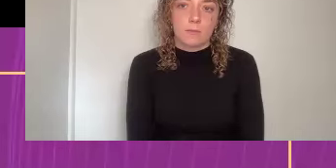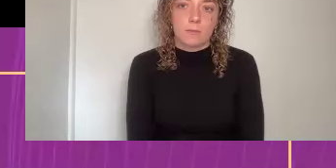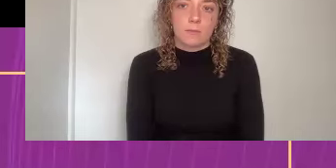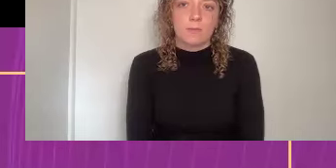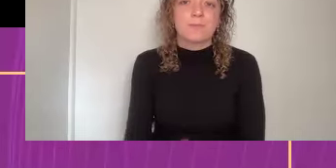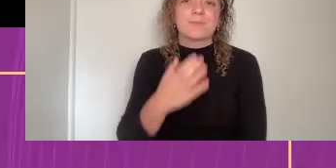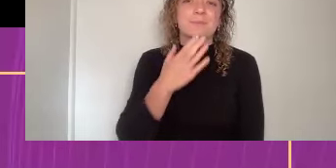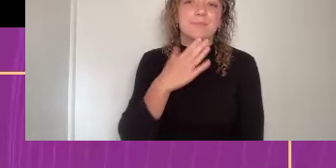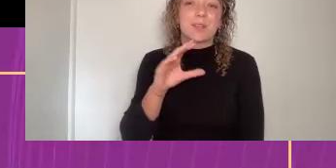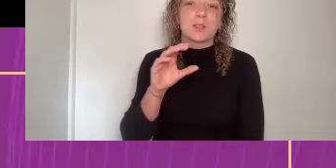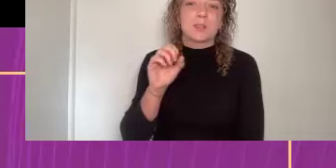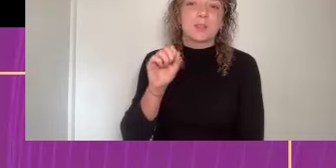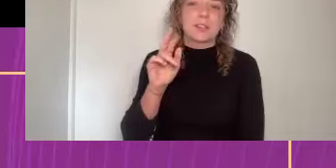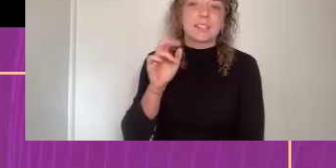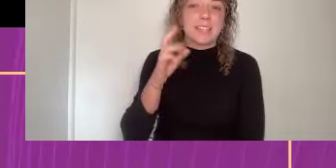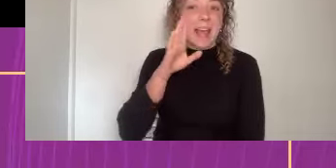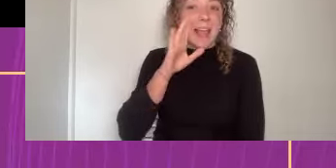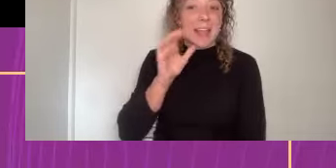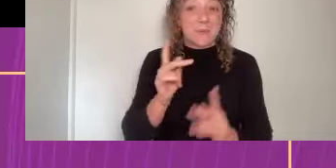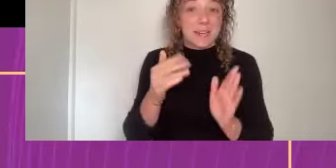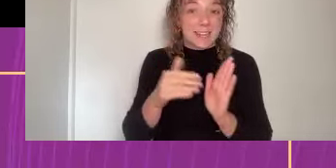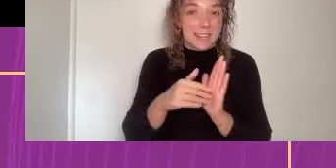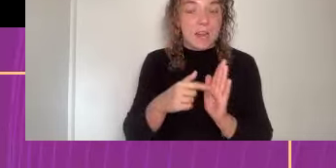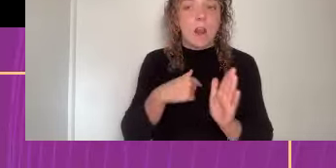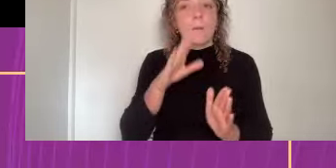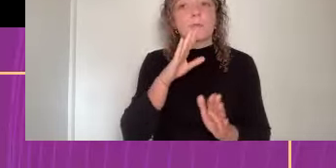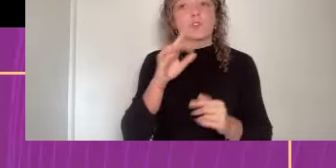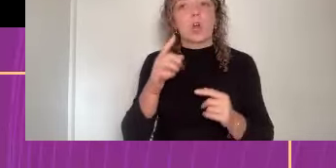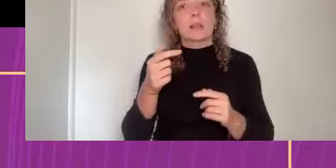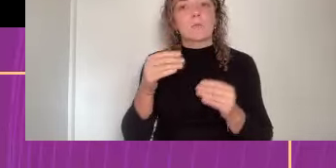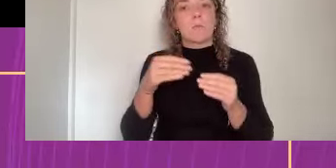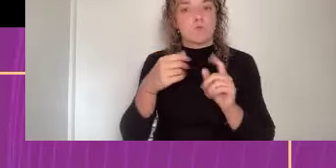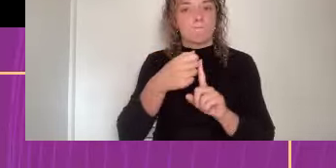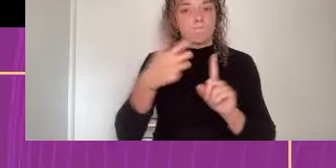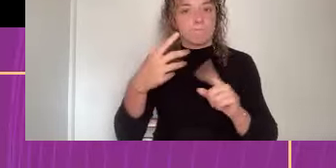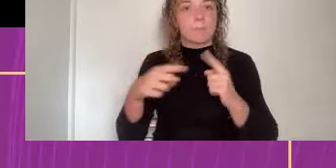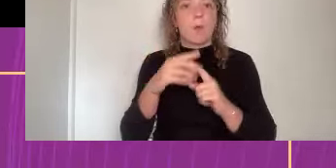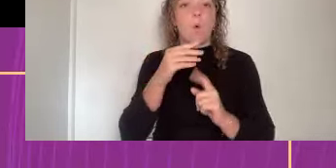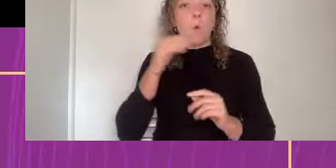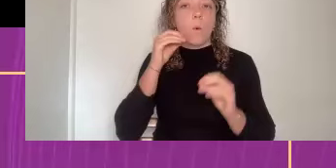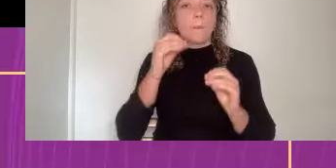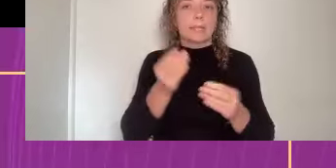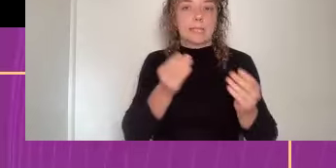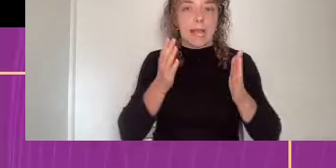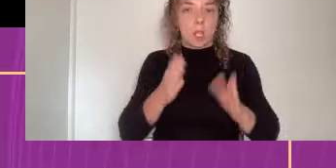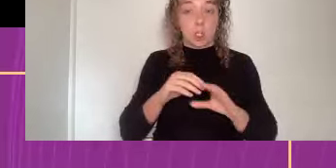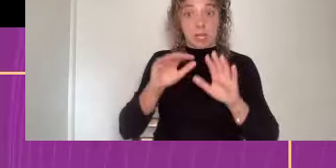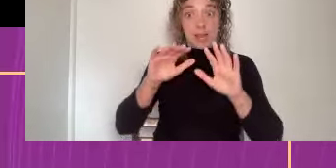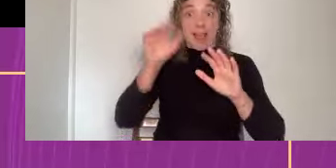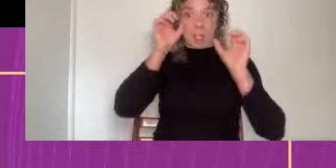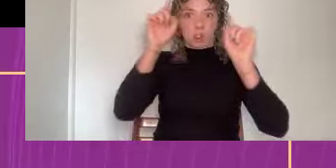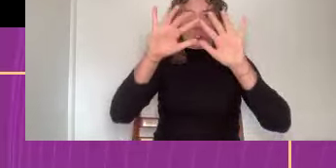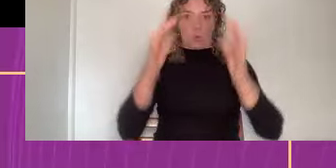Tara. Hi, everybody again. Yes, I'm going to talk a little bit more about the homeless liaisons in the world of education.